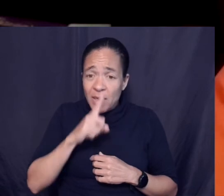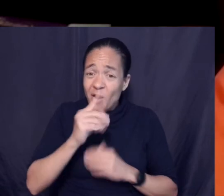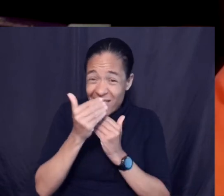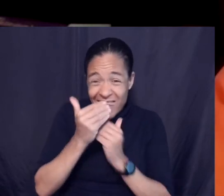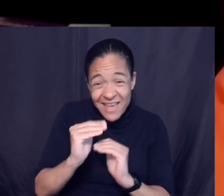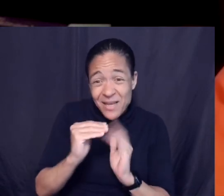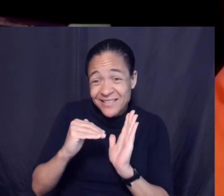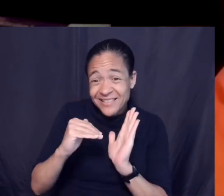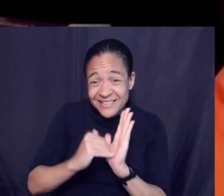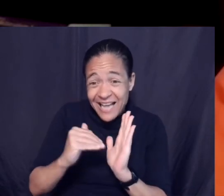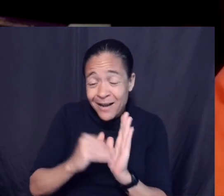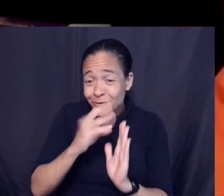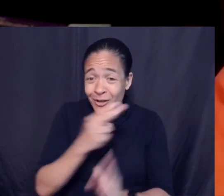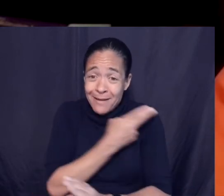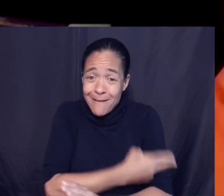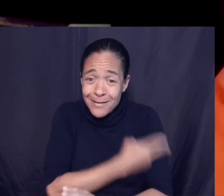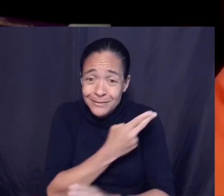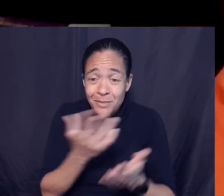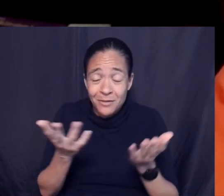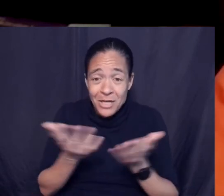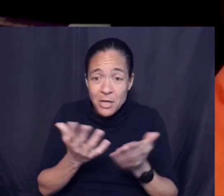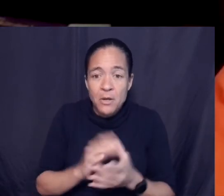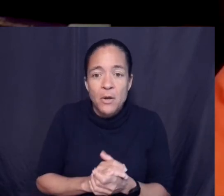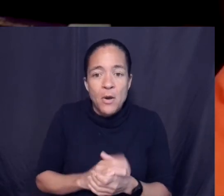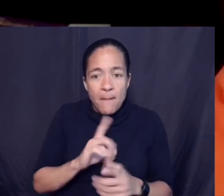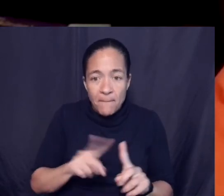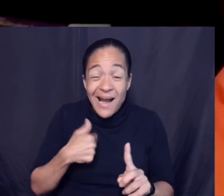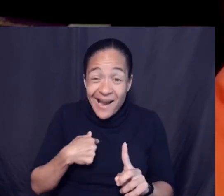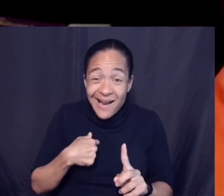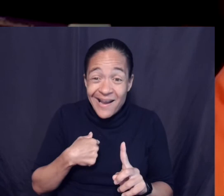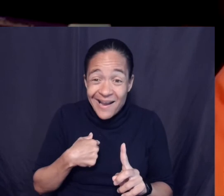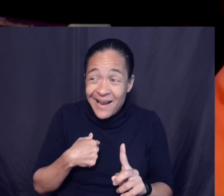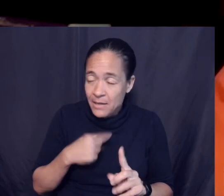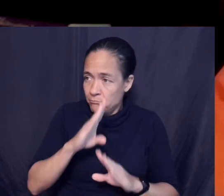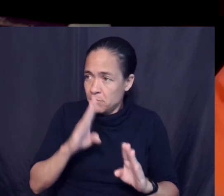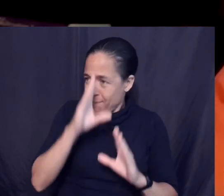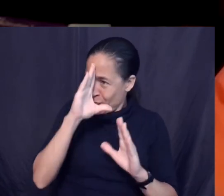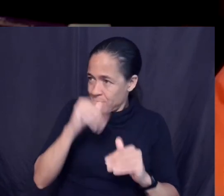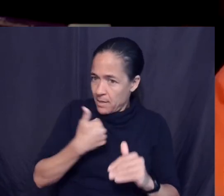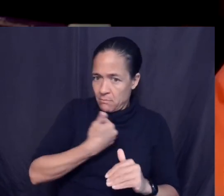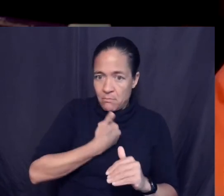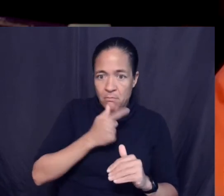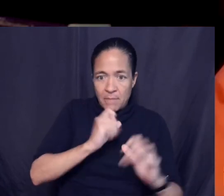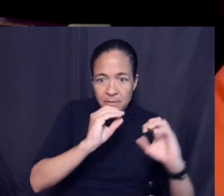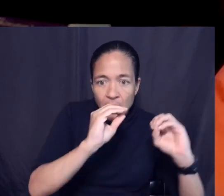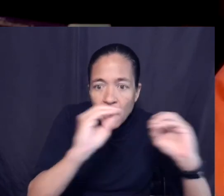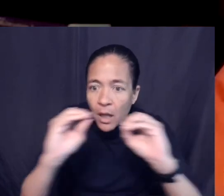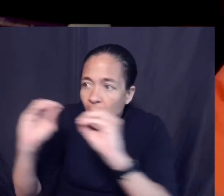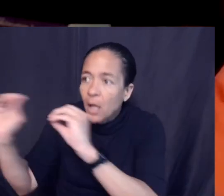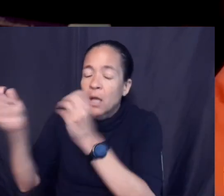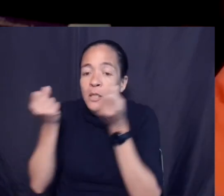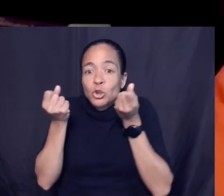limited on doctors and hospitals, but I just never expected to have to educate so